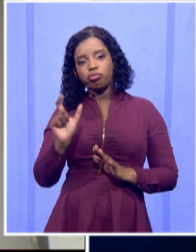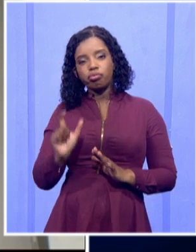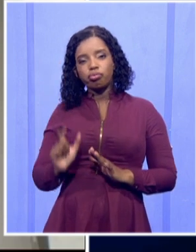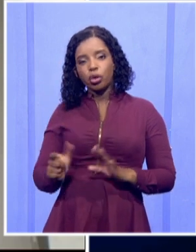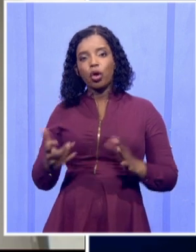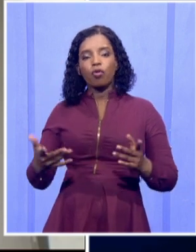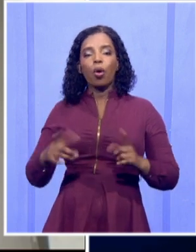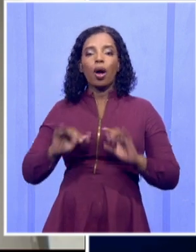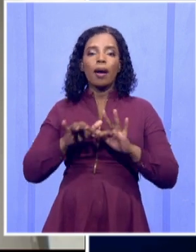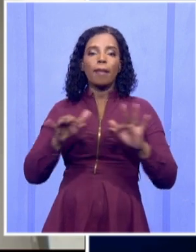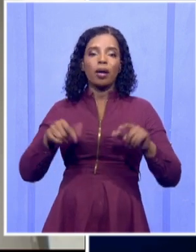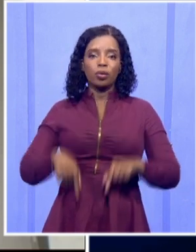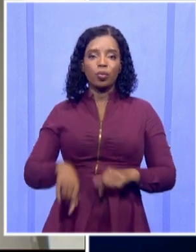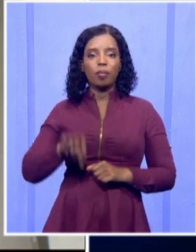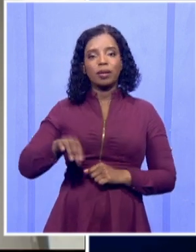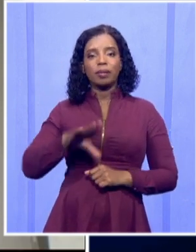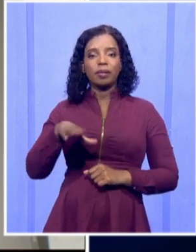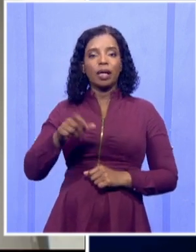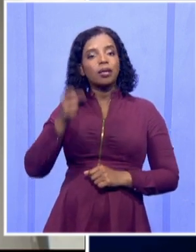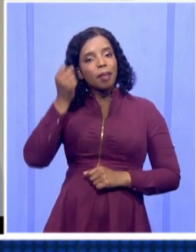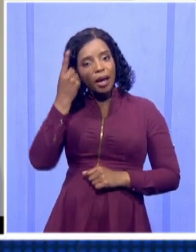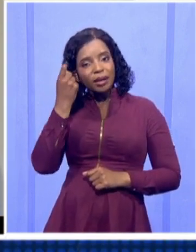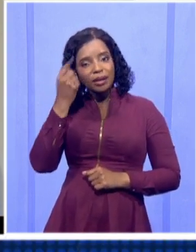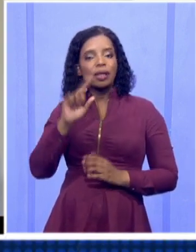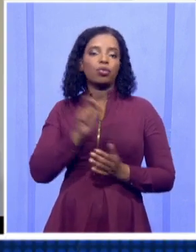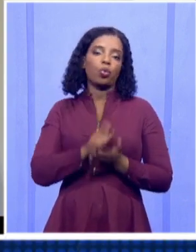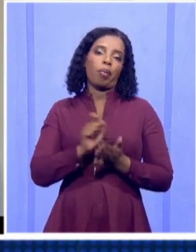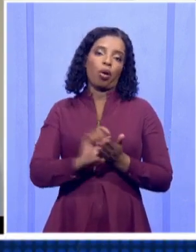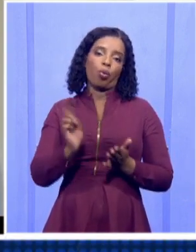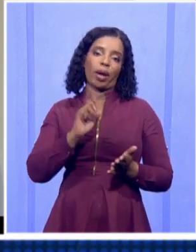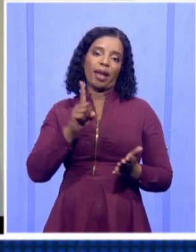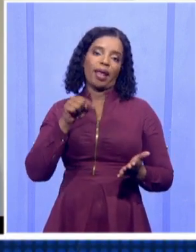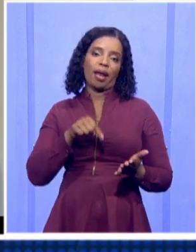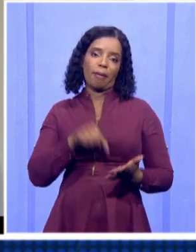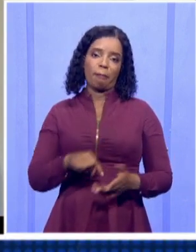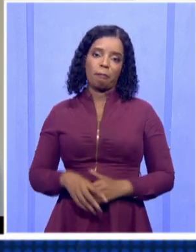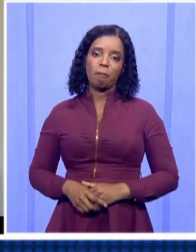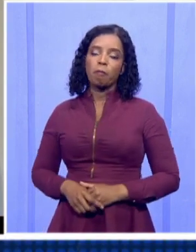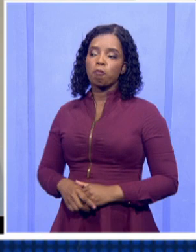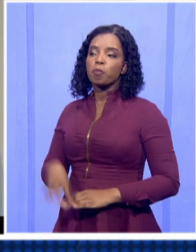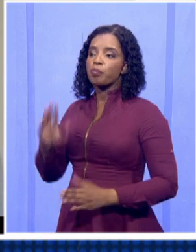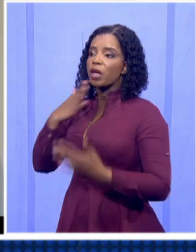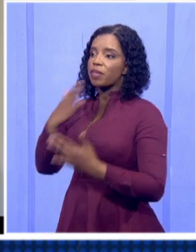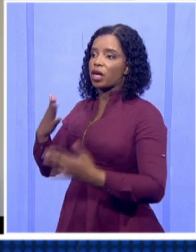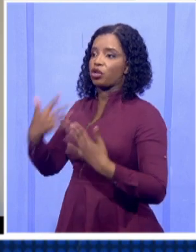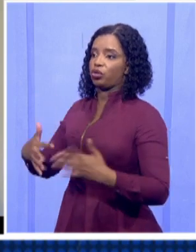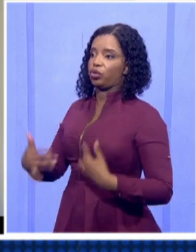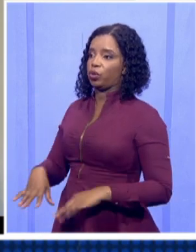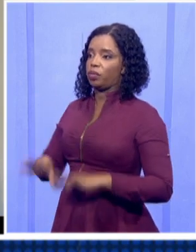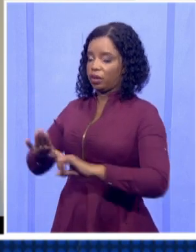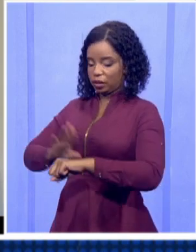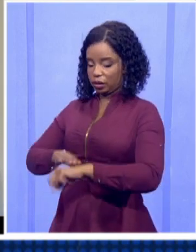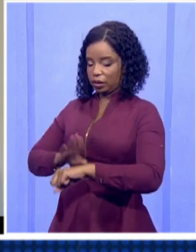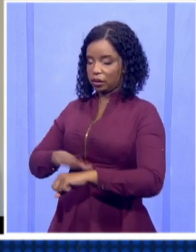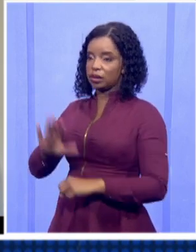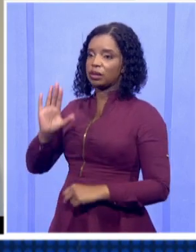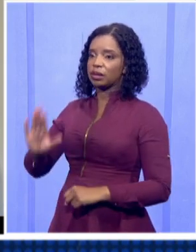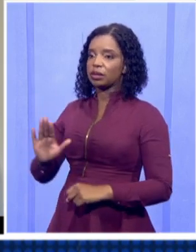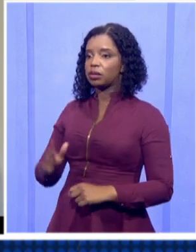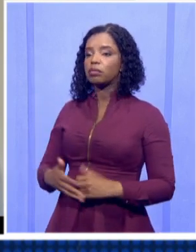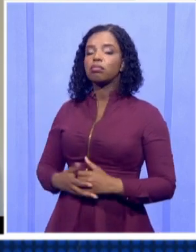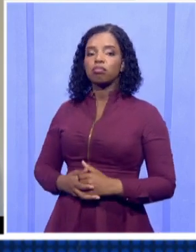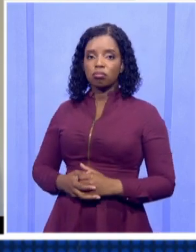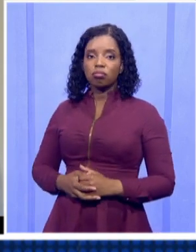as South Africans. Yeah, well, let's leave it there. Thank you so much for giving us your time. Ridumetse